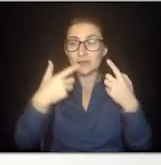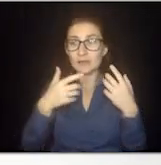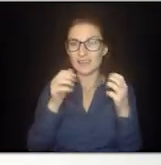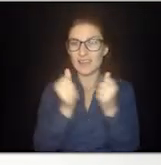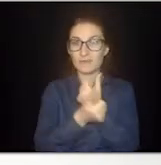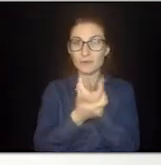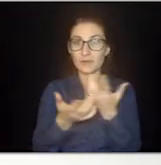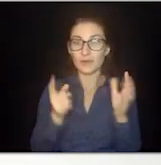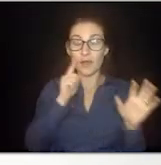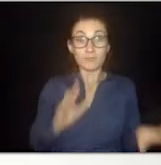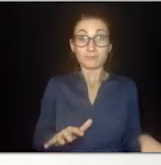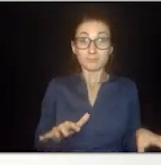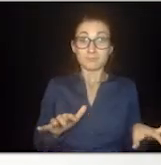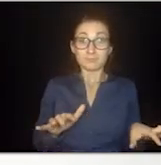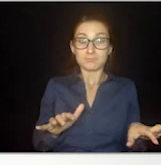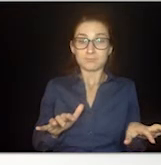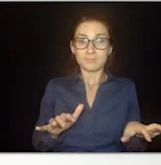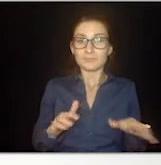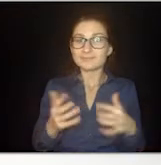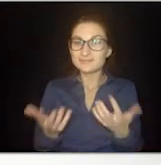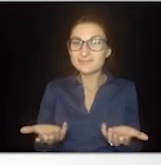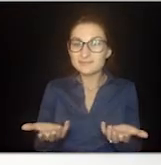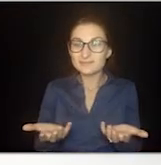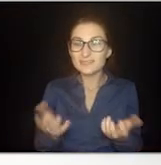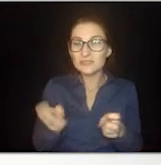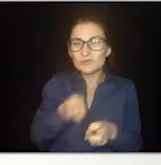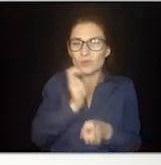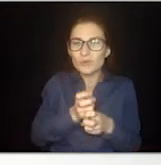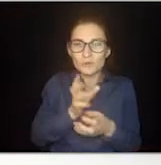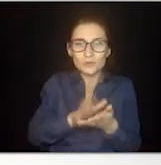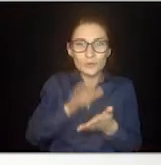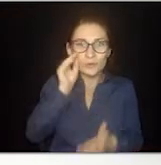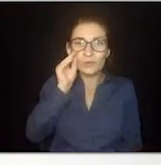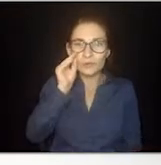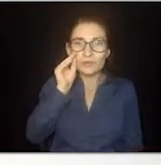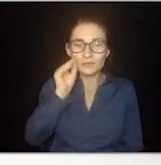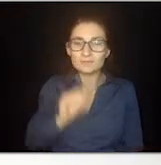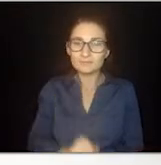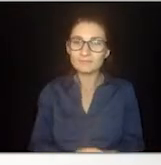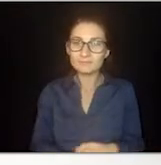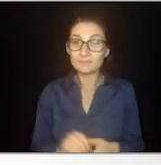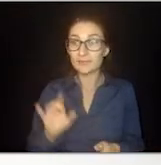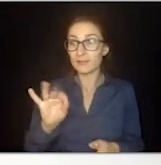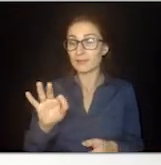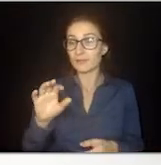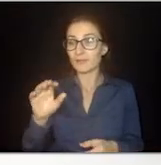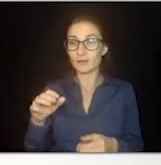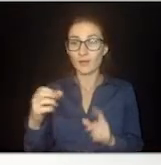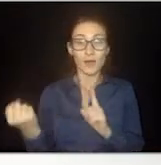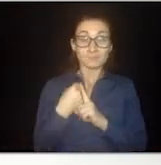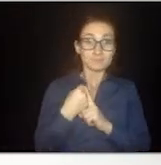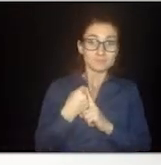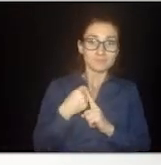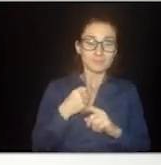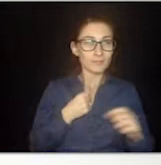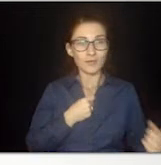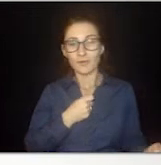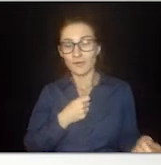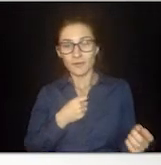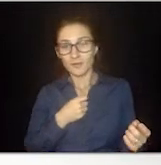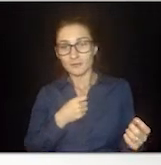And everything is a startle. Well, you don't learn real well when you're constantly being